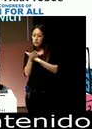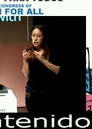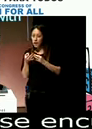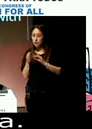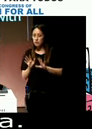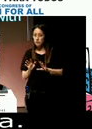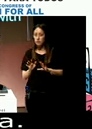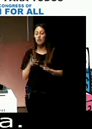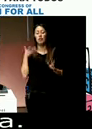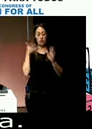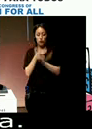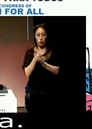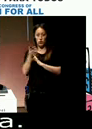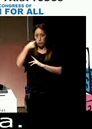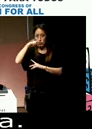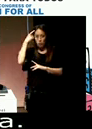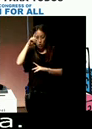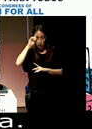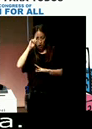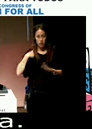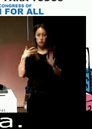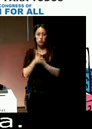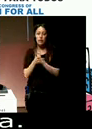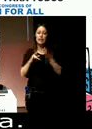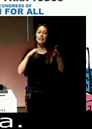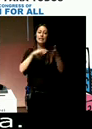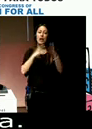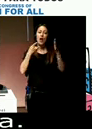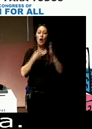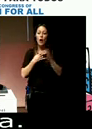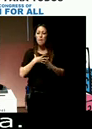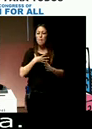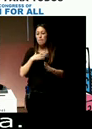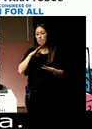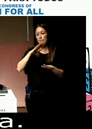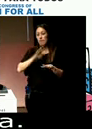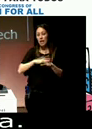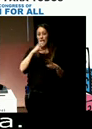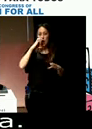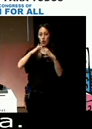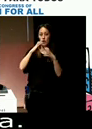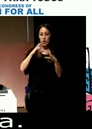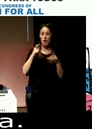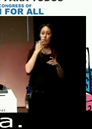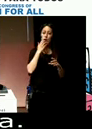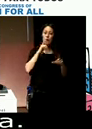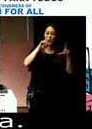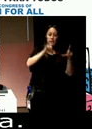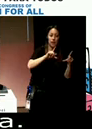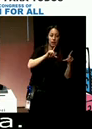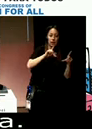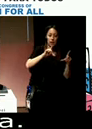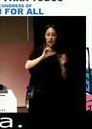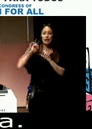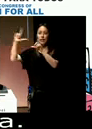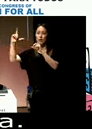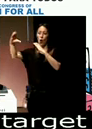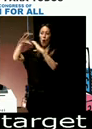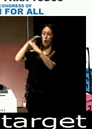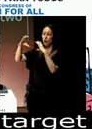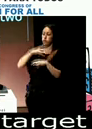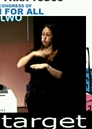knows. It's a technology that enables communication between two devices.